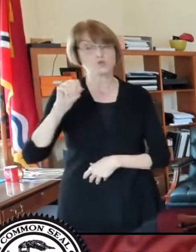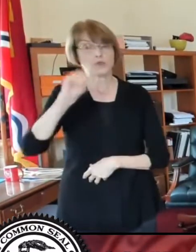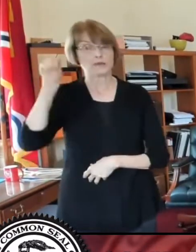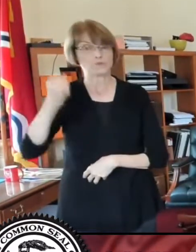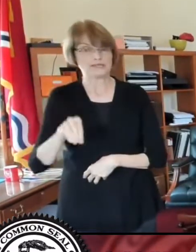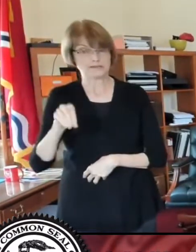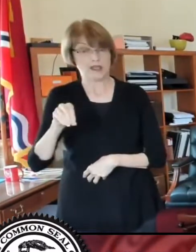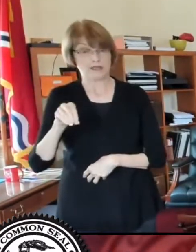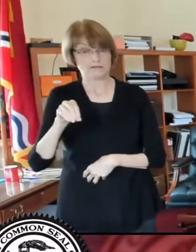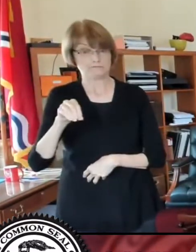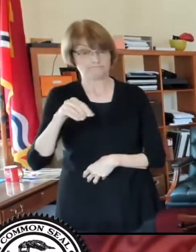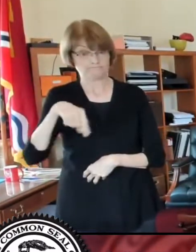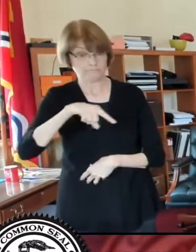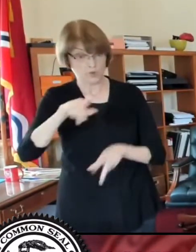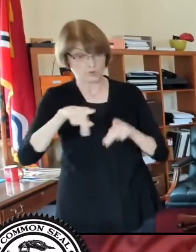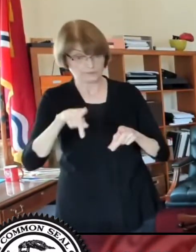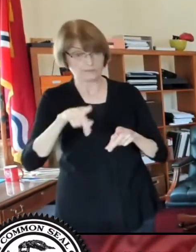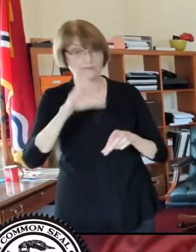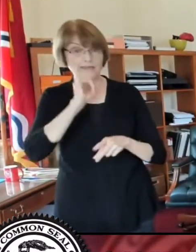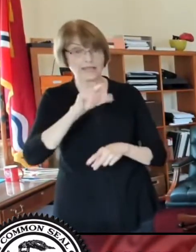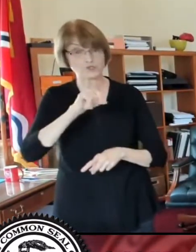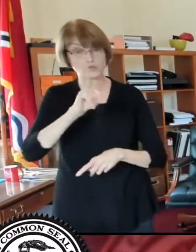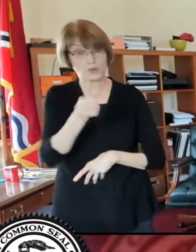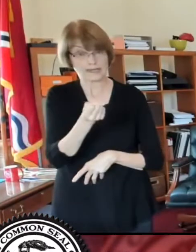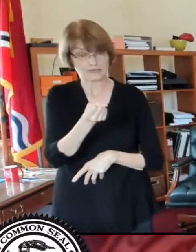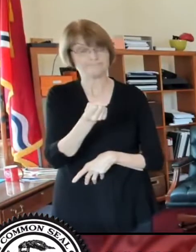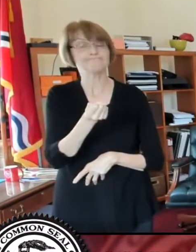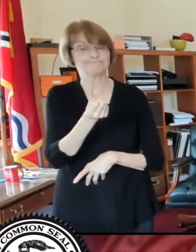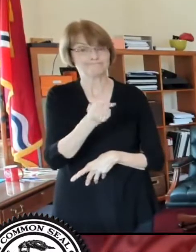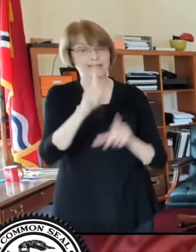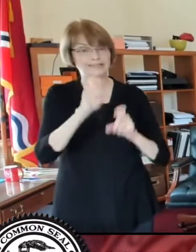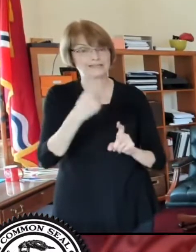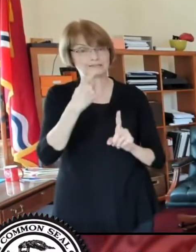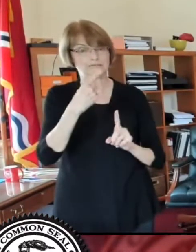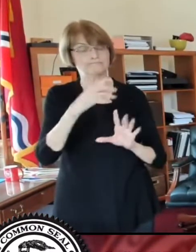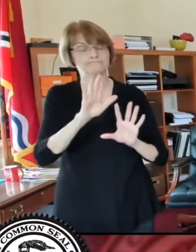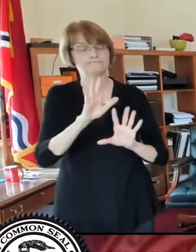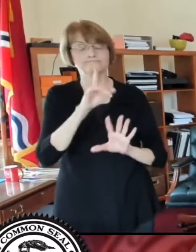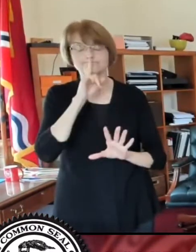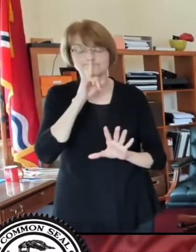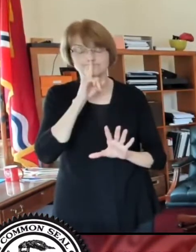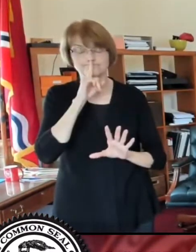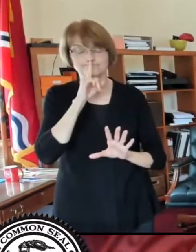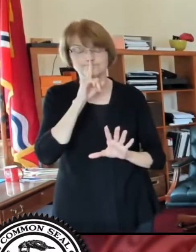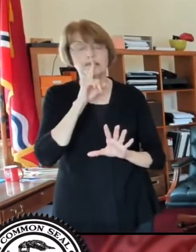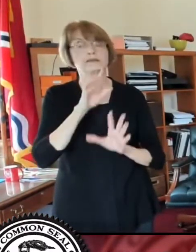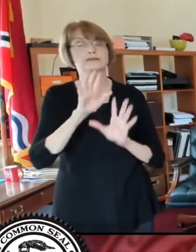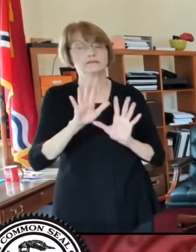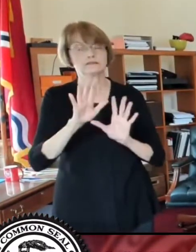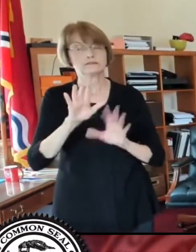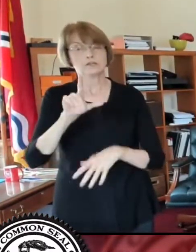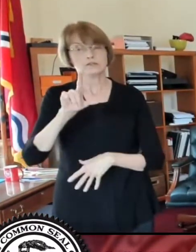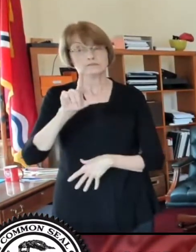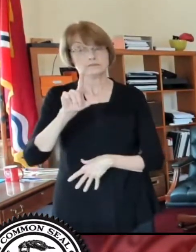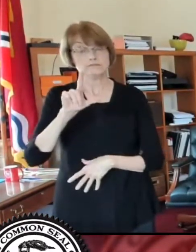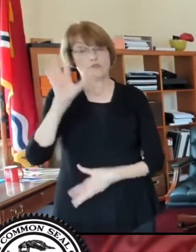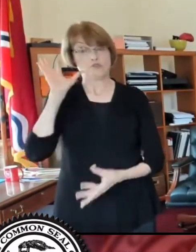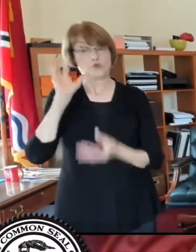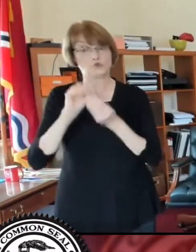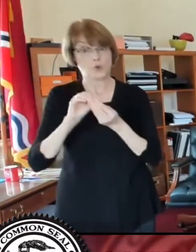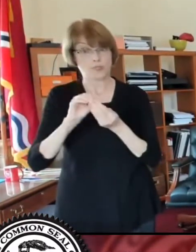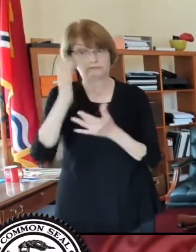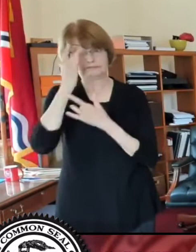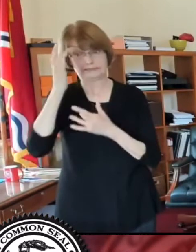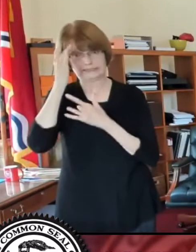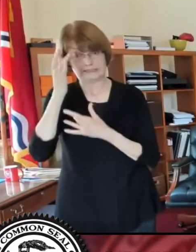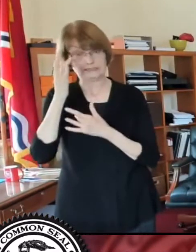20% of the people who are in their 20s have tested positive. Let me say that a different way. 20% of our total cases are